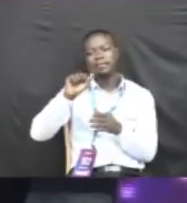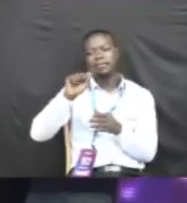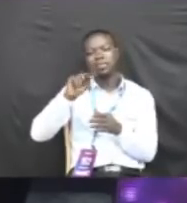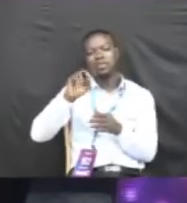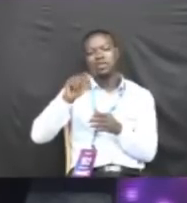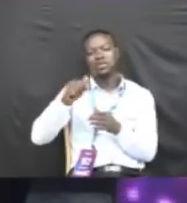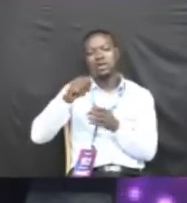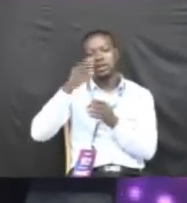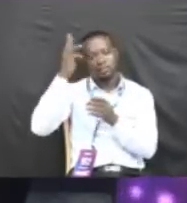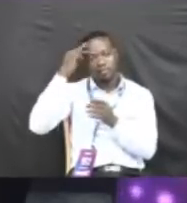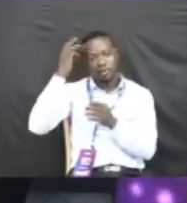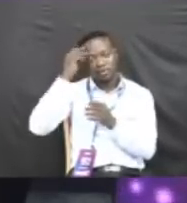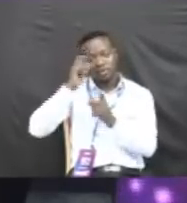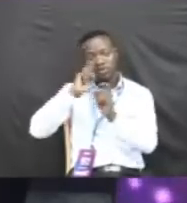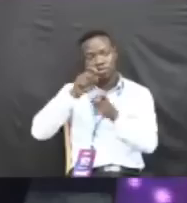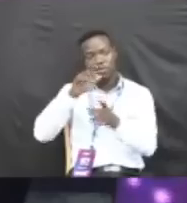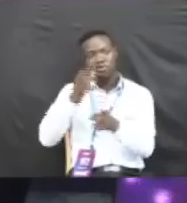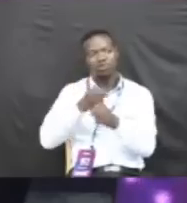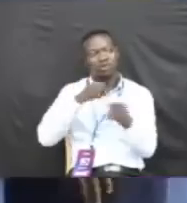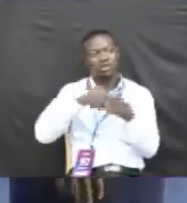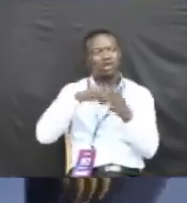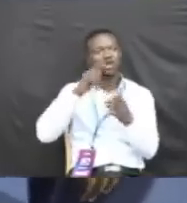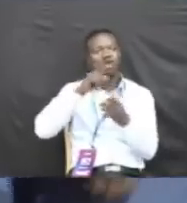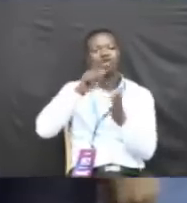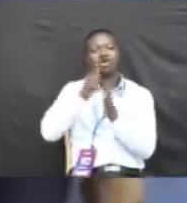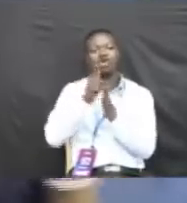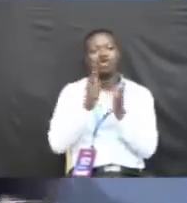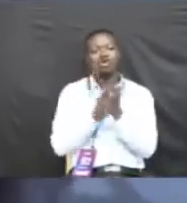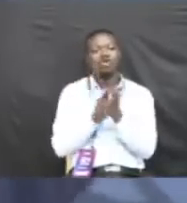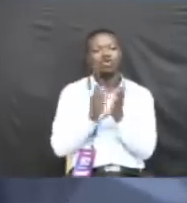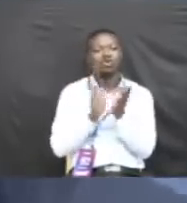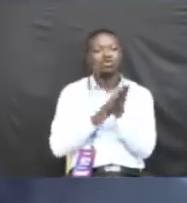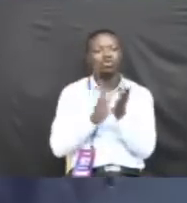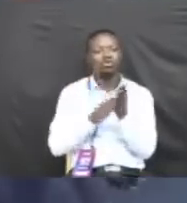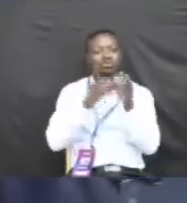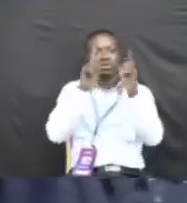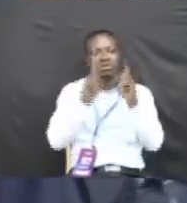graduating student in the professional law school examination.